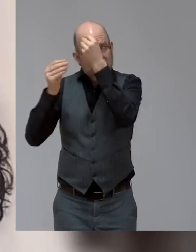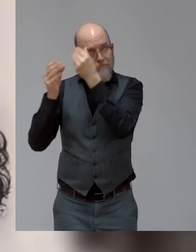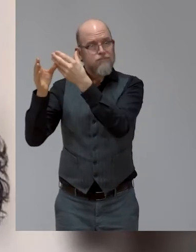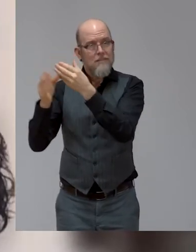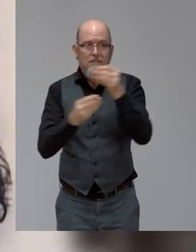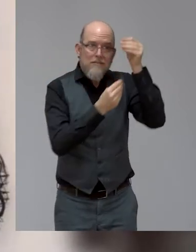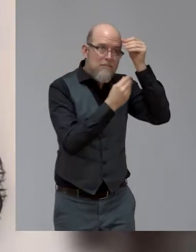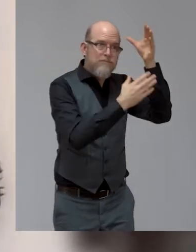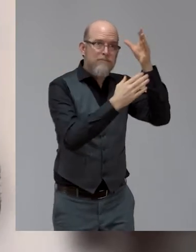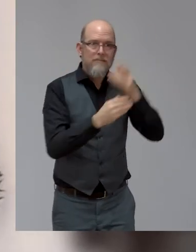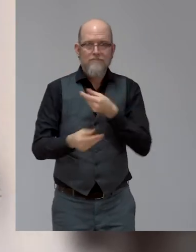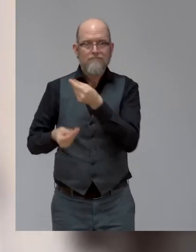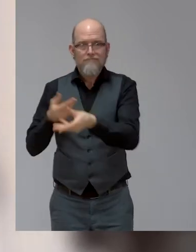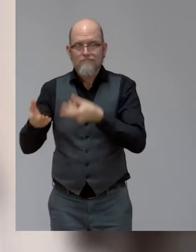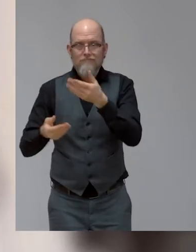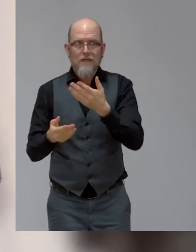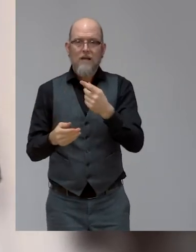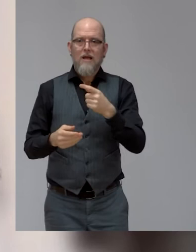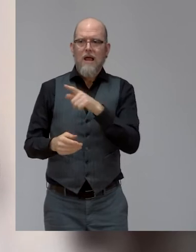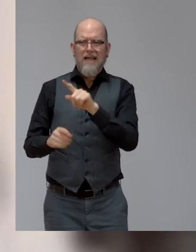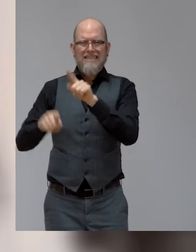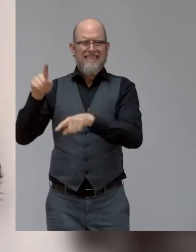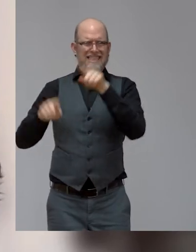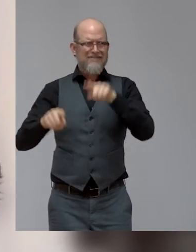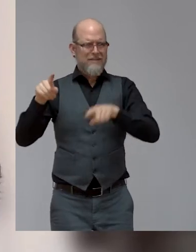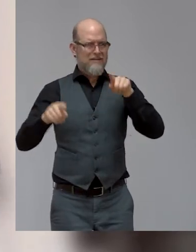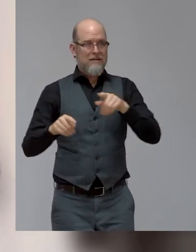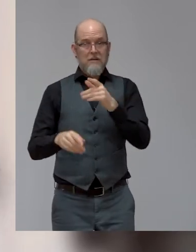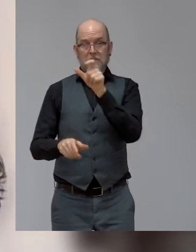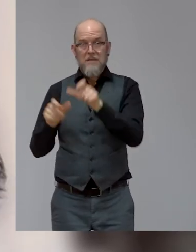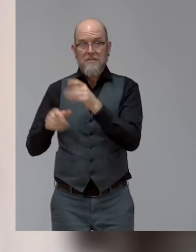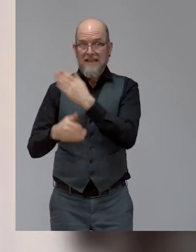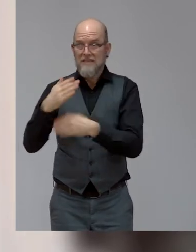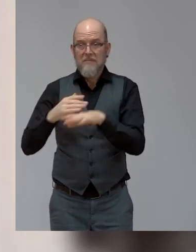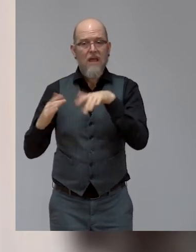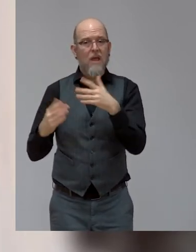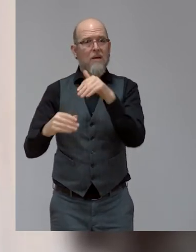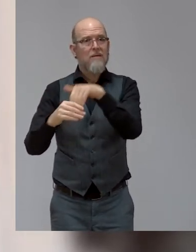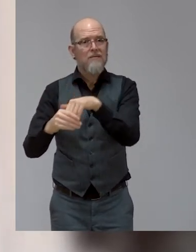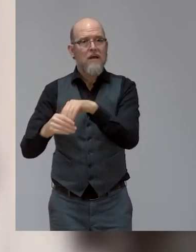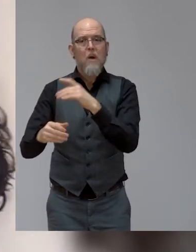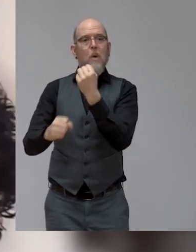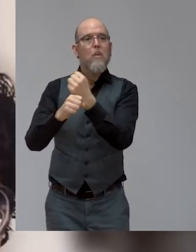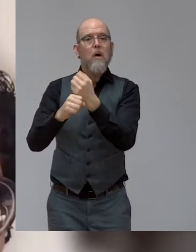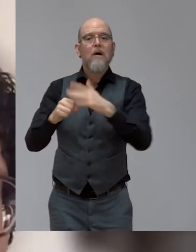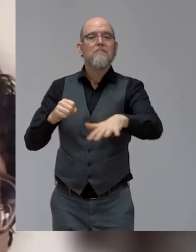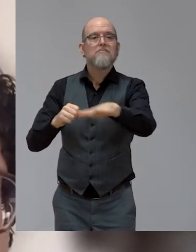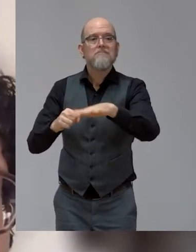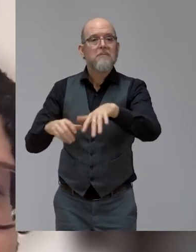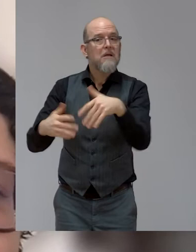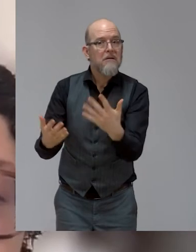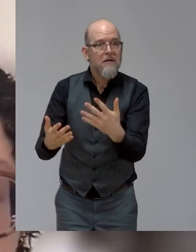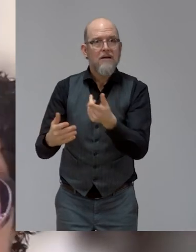knowledge about how employment and how work could actually